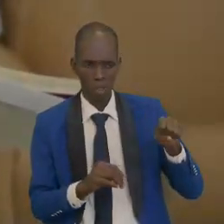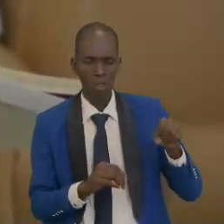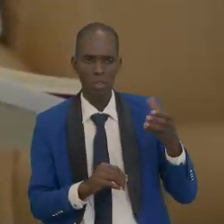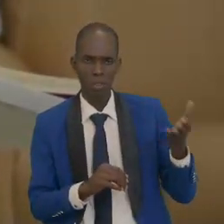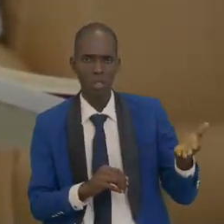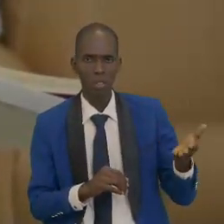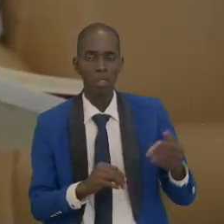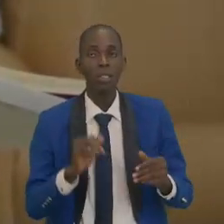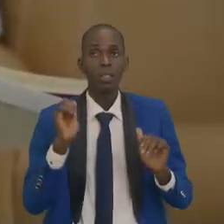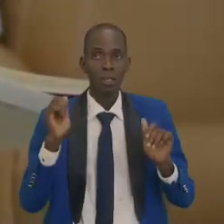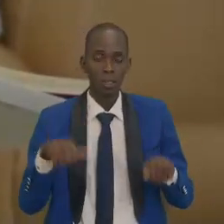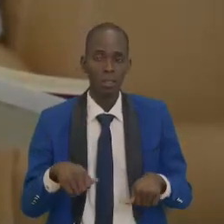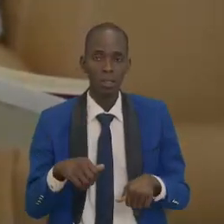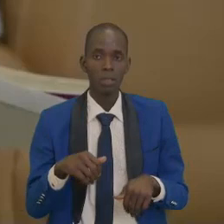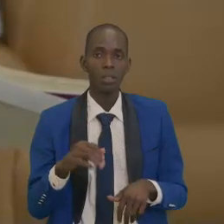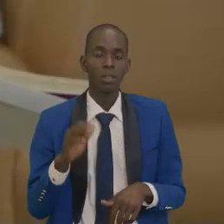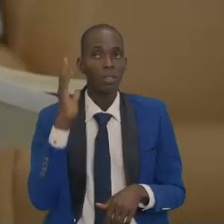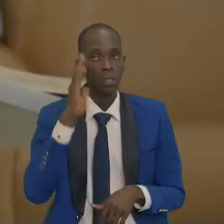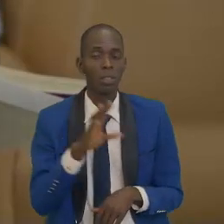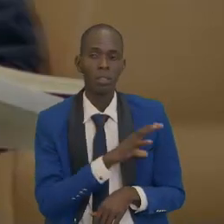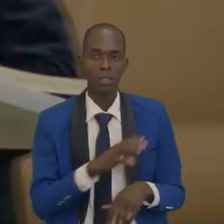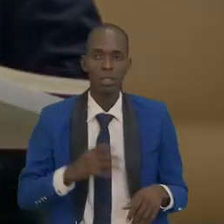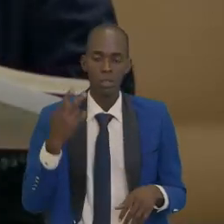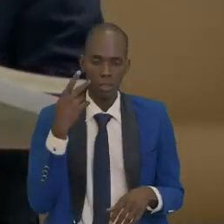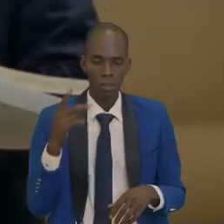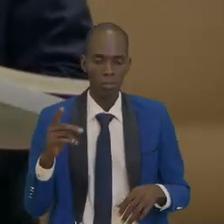shall he find artists in the church yes